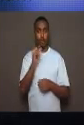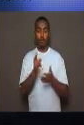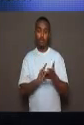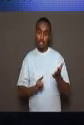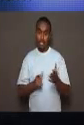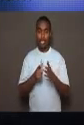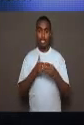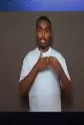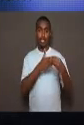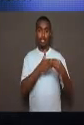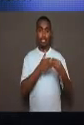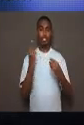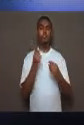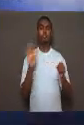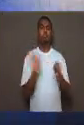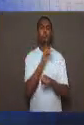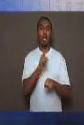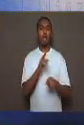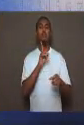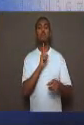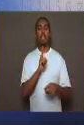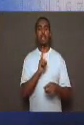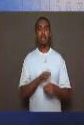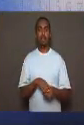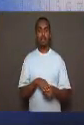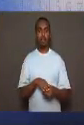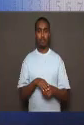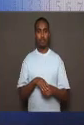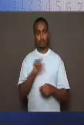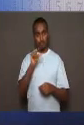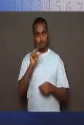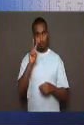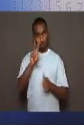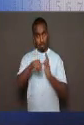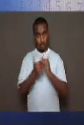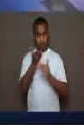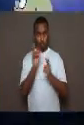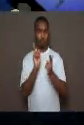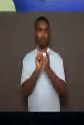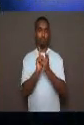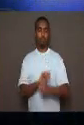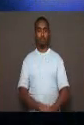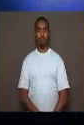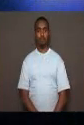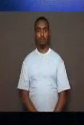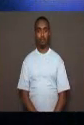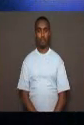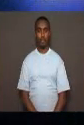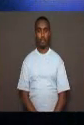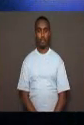leaders that each of them requires. I will see you again in 2 minutes.